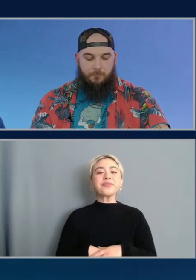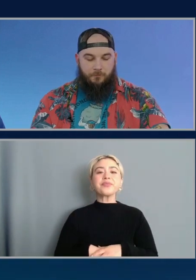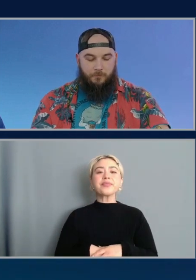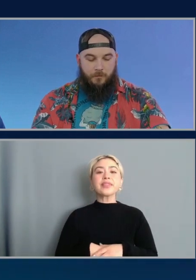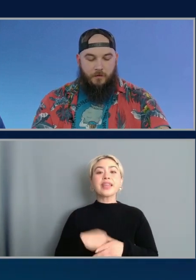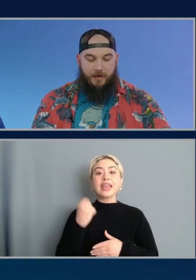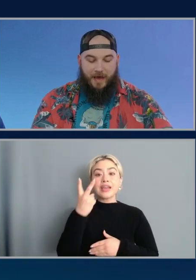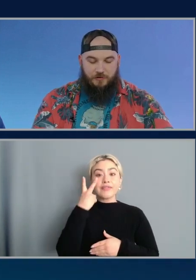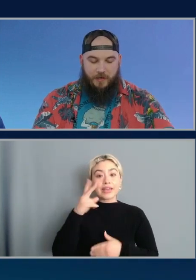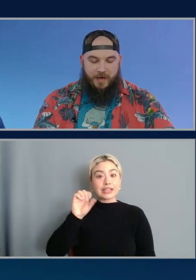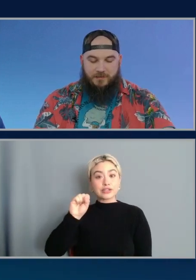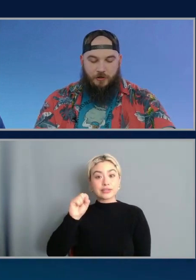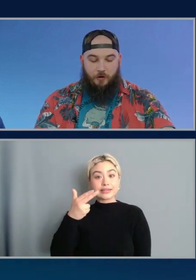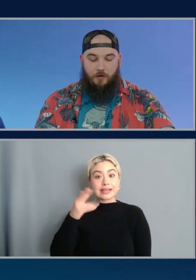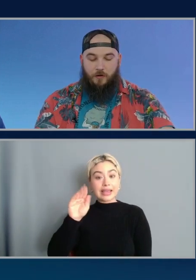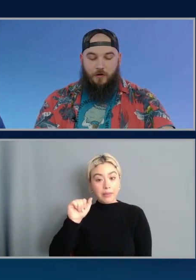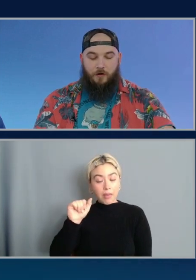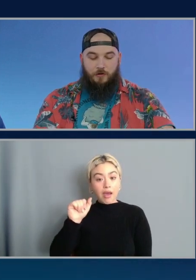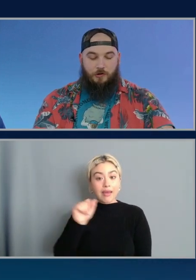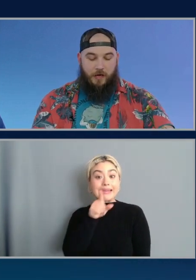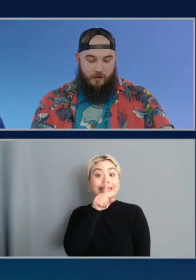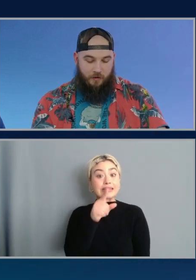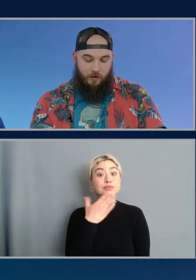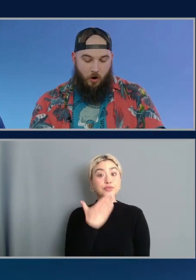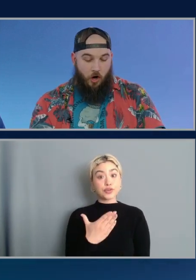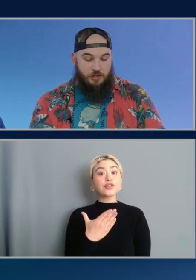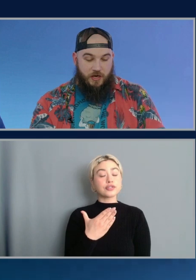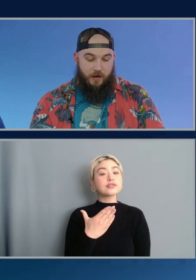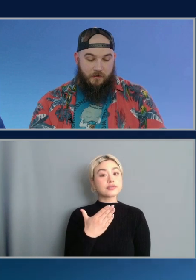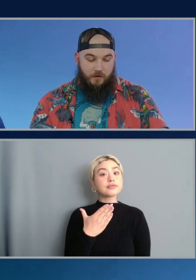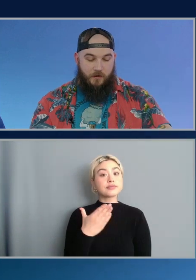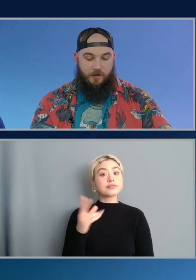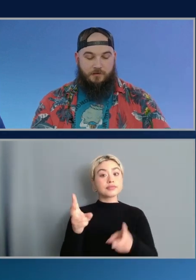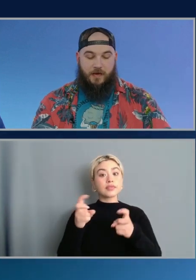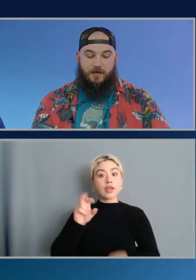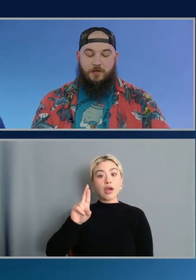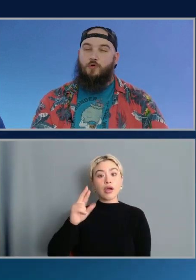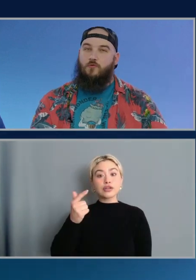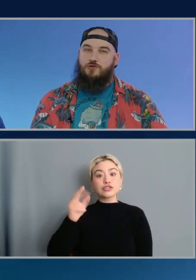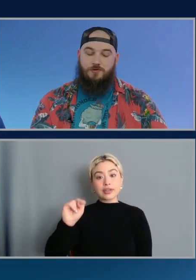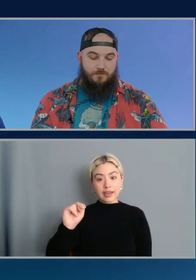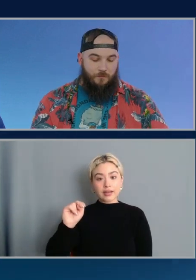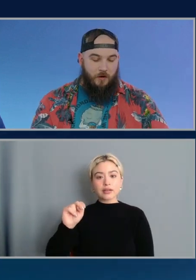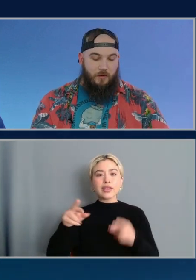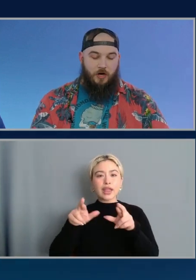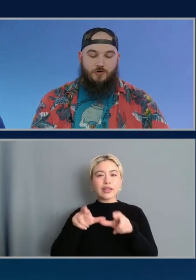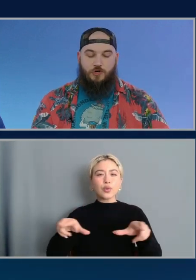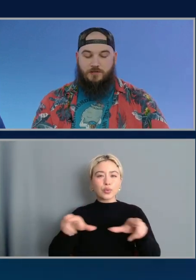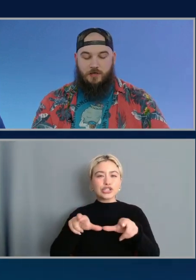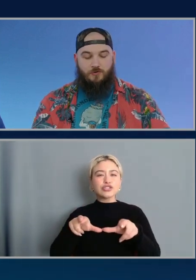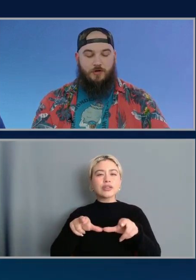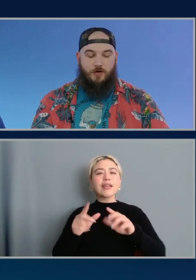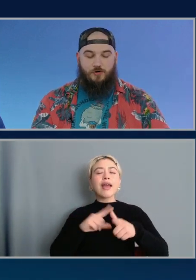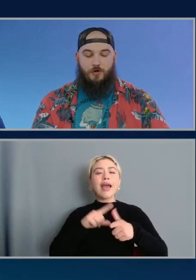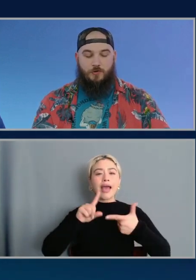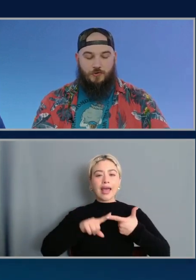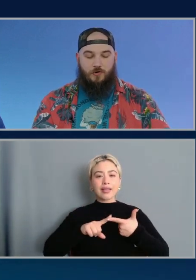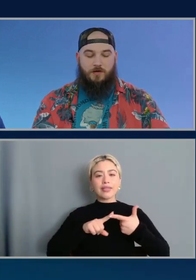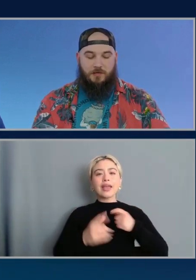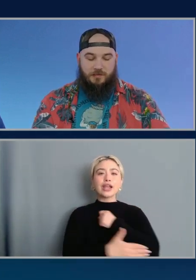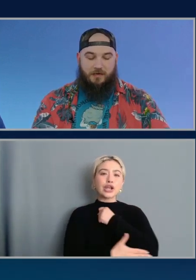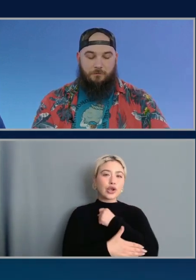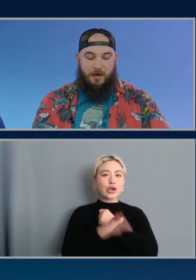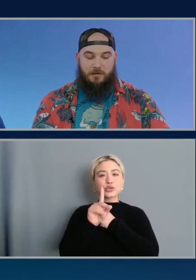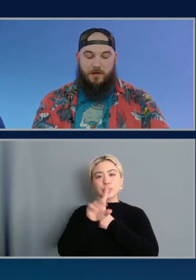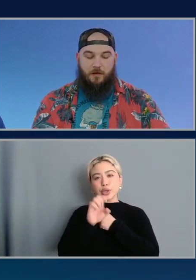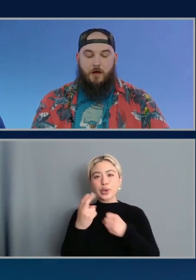schema, it actually is good to take RGN and take that into a region. Country, it's a country code, user